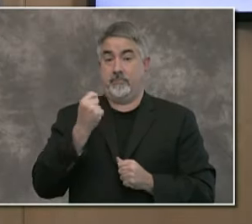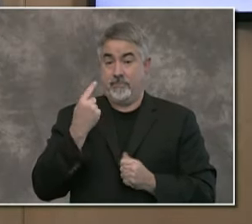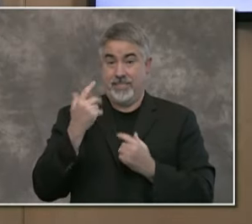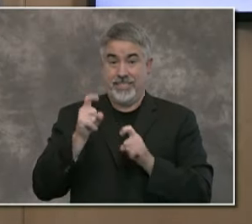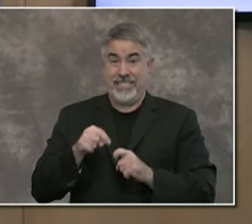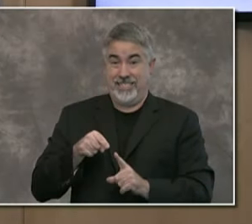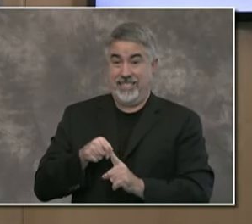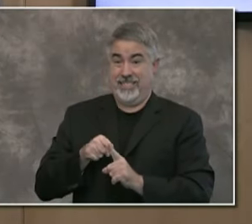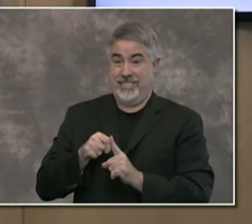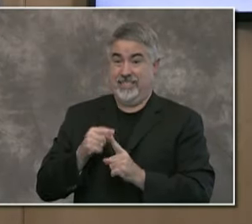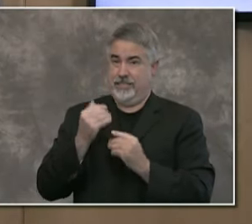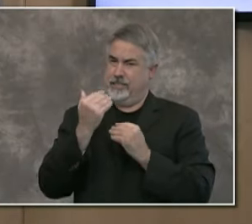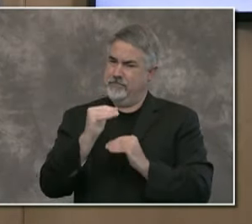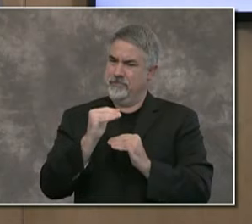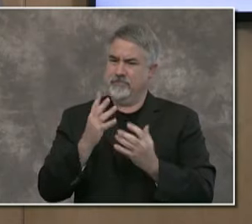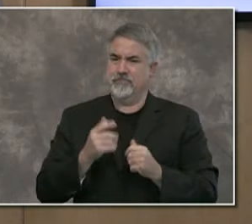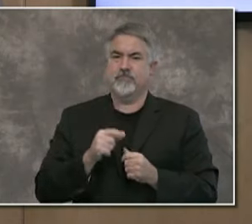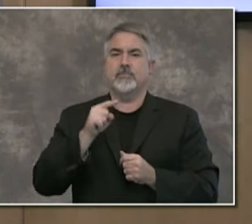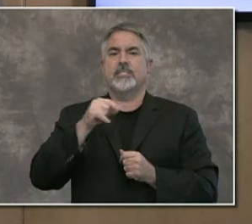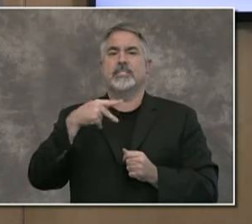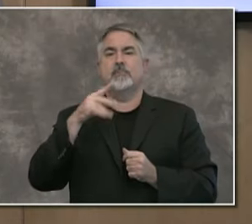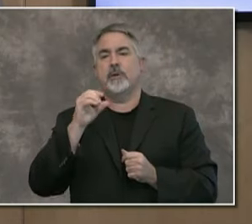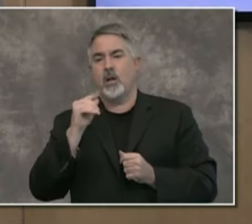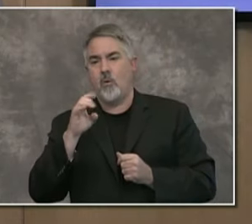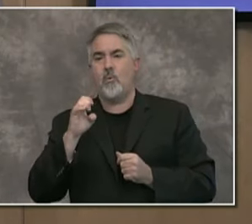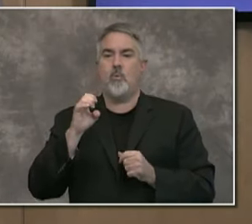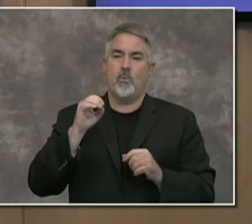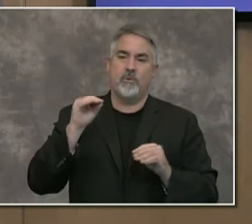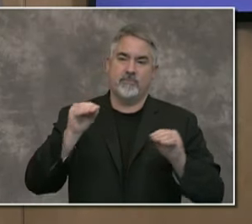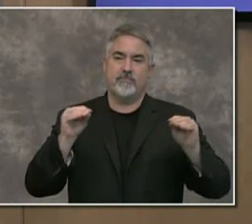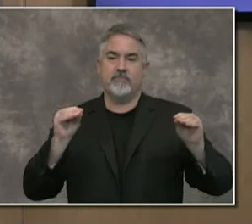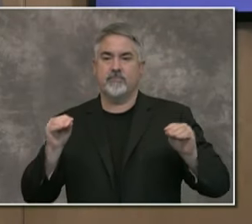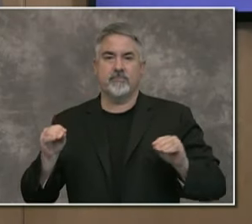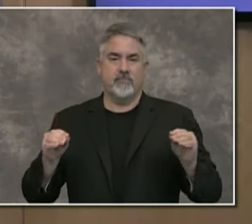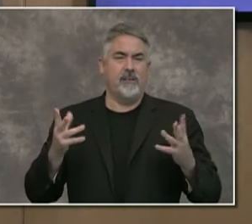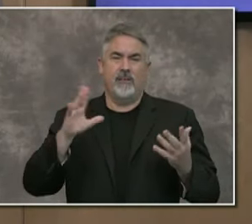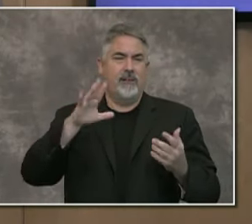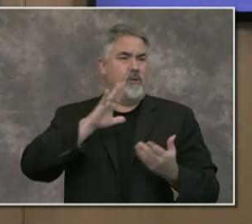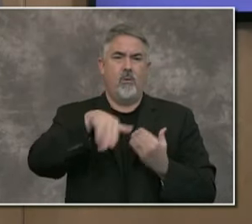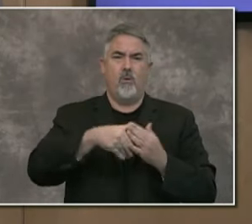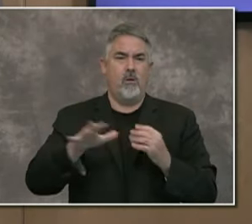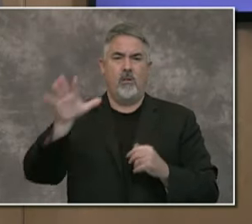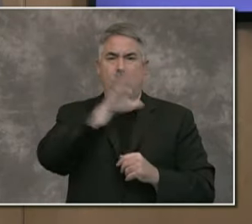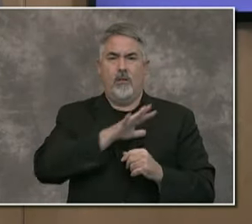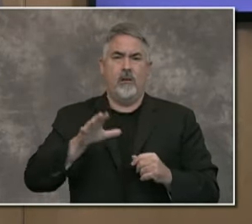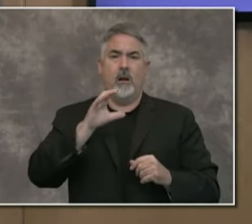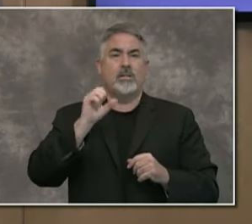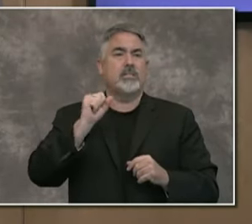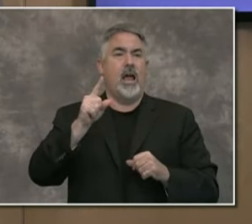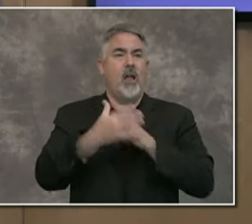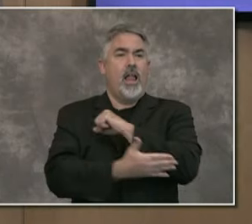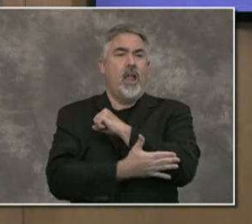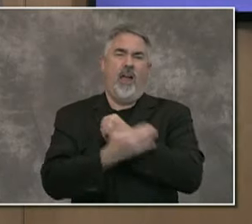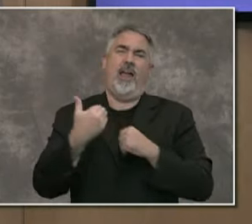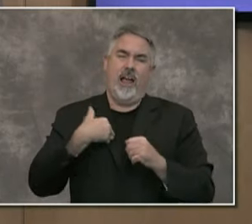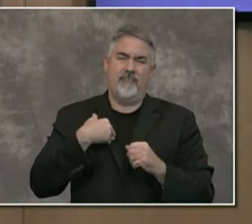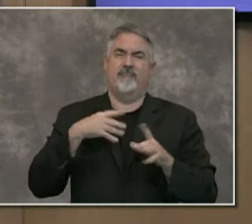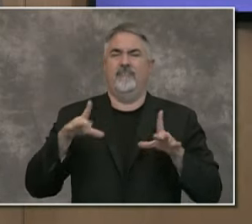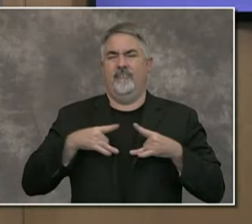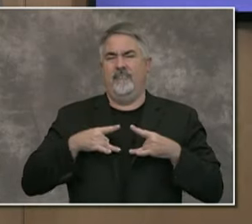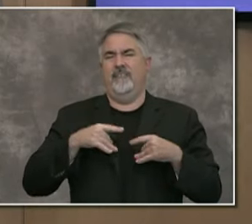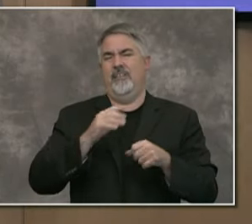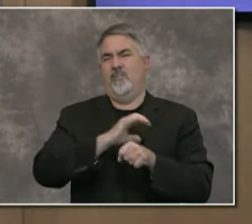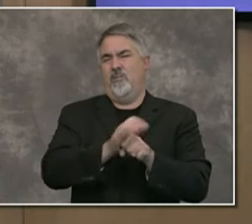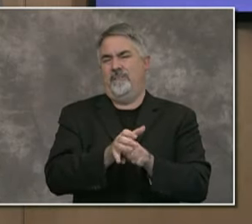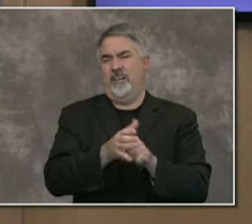zip code in San Diego County has positive cases, and we continue to encourage the public to assume, one, that you are